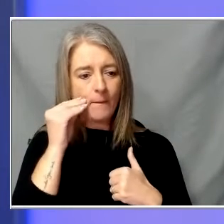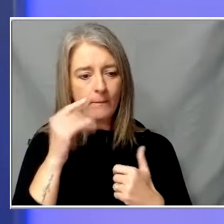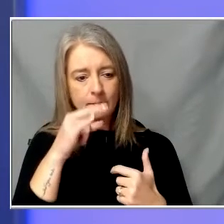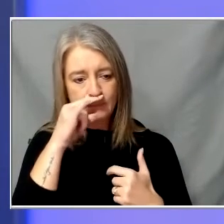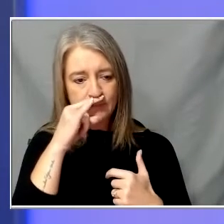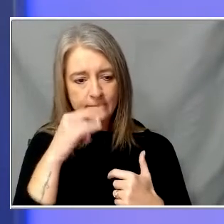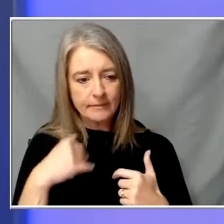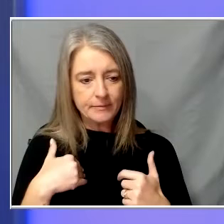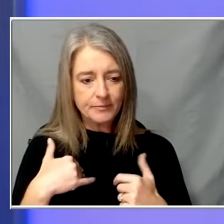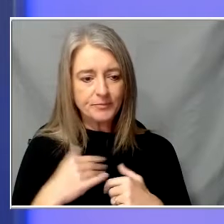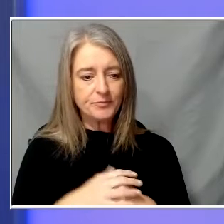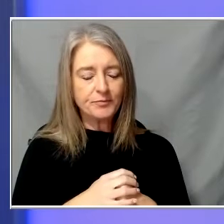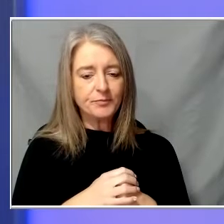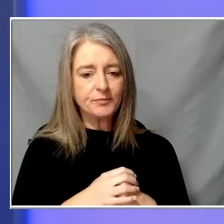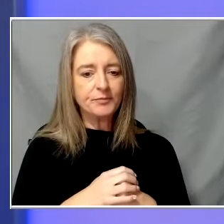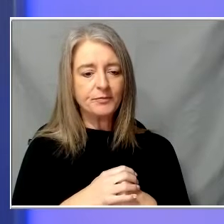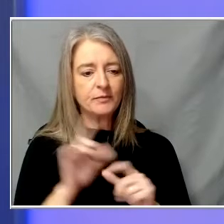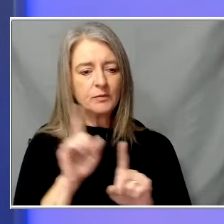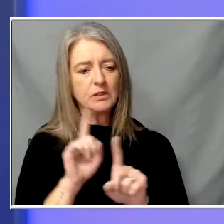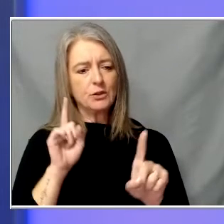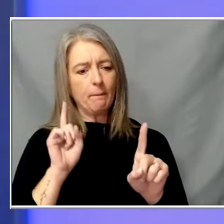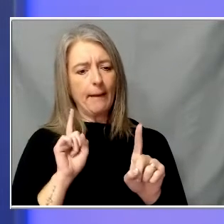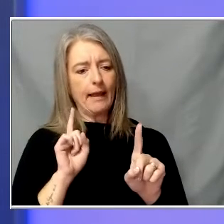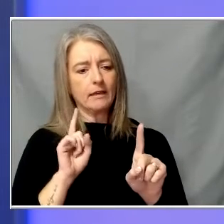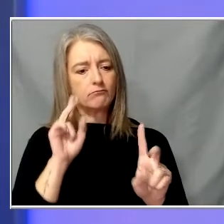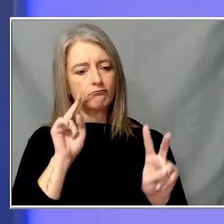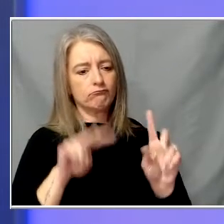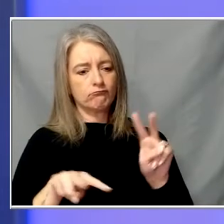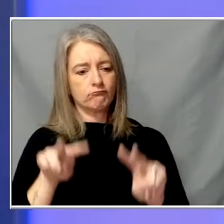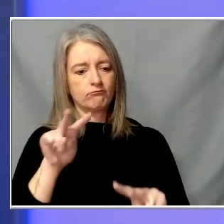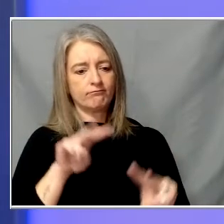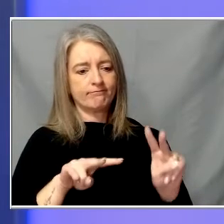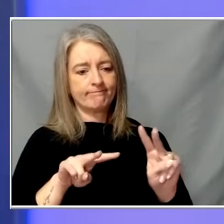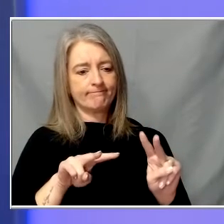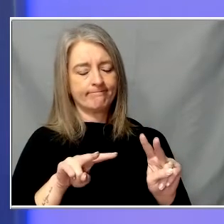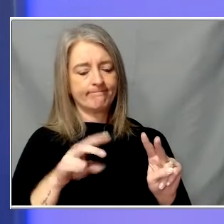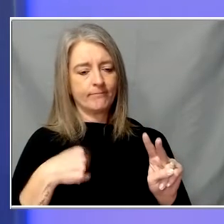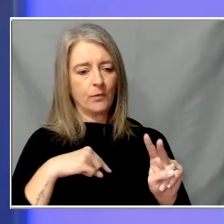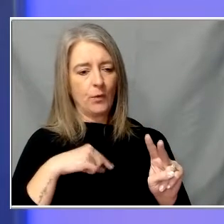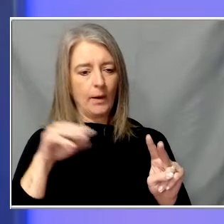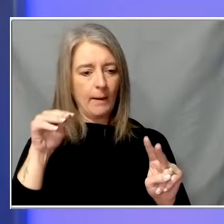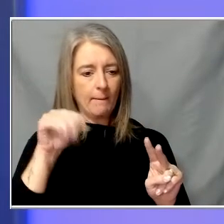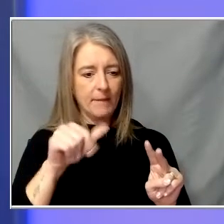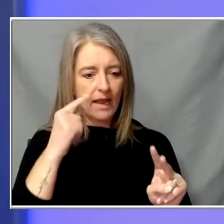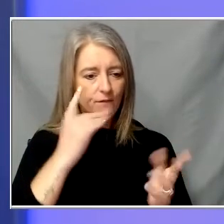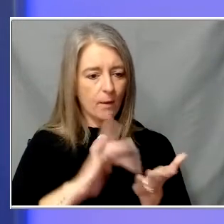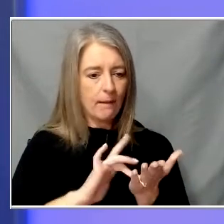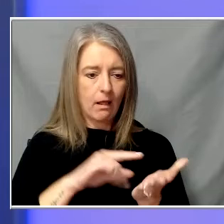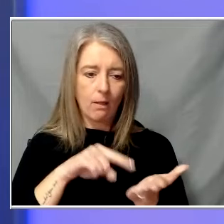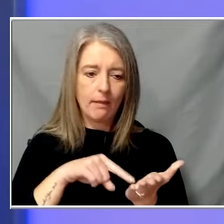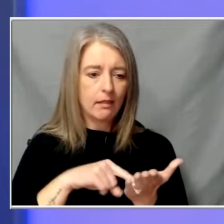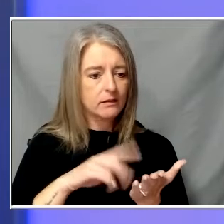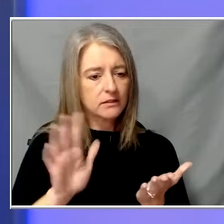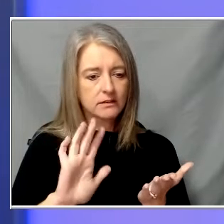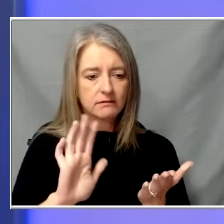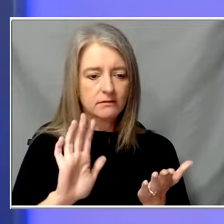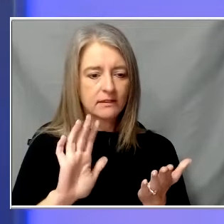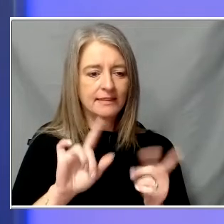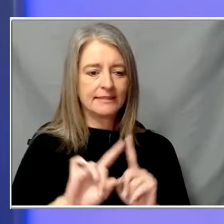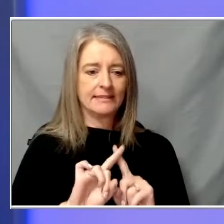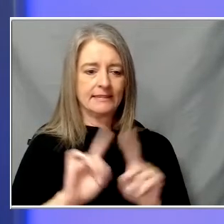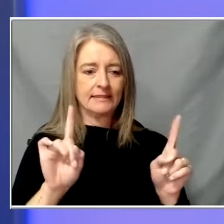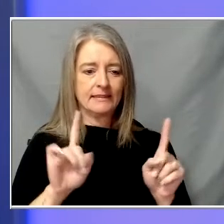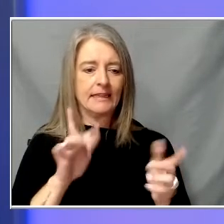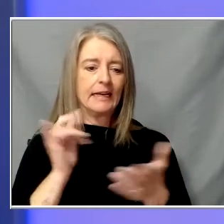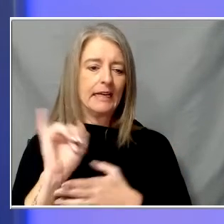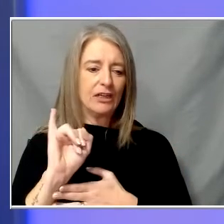And we took a step back and looked at, this isn't something where we're paying for medical bills. That's what insurance